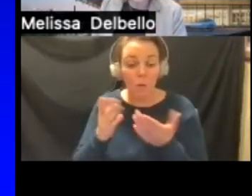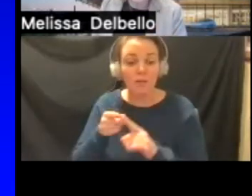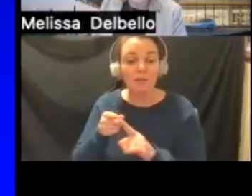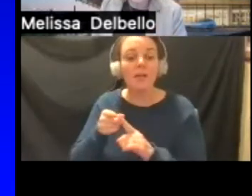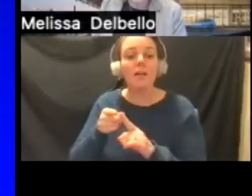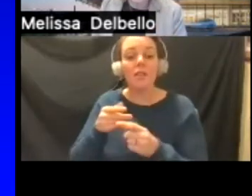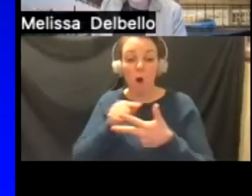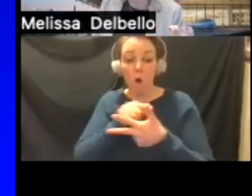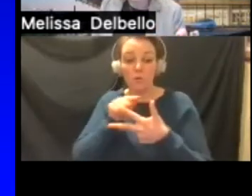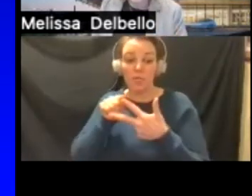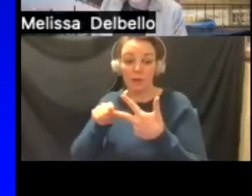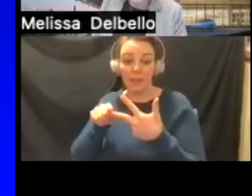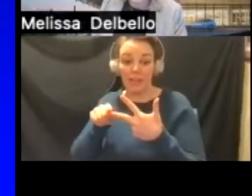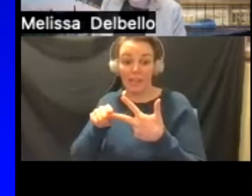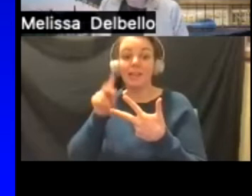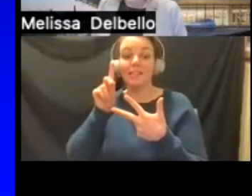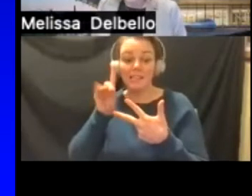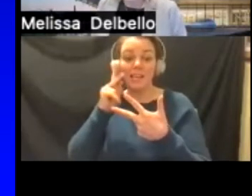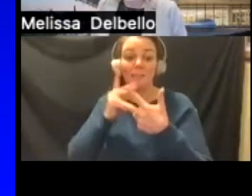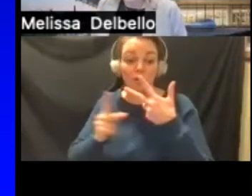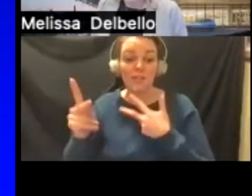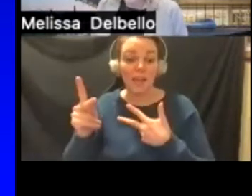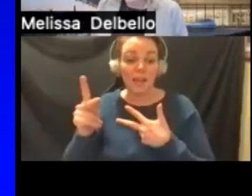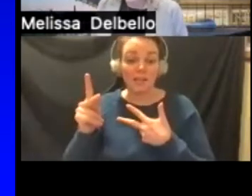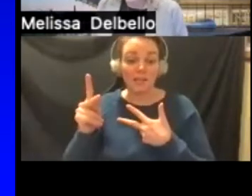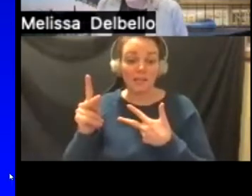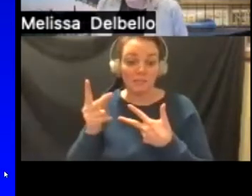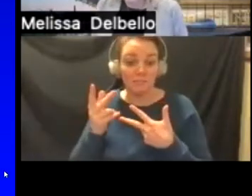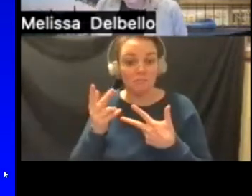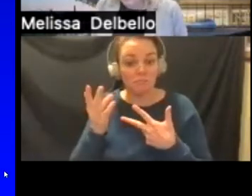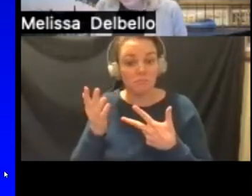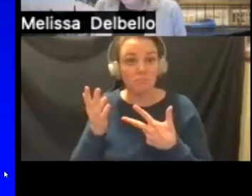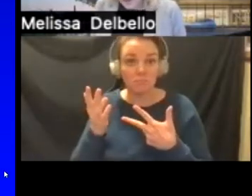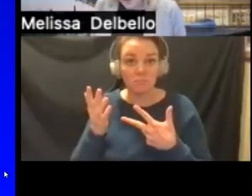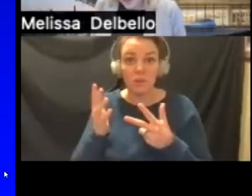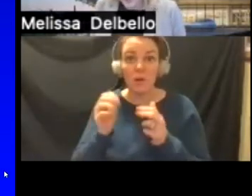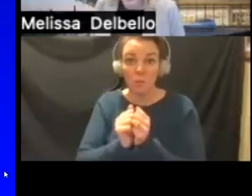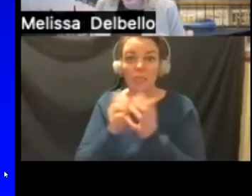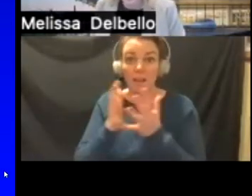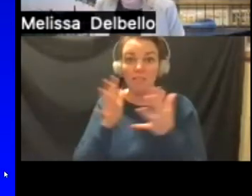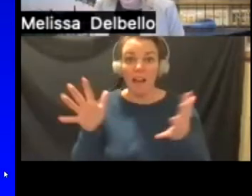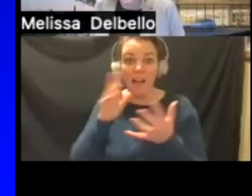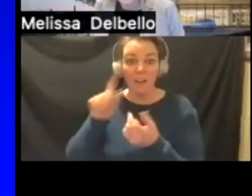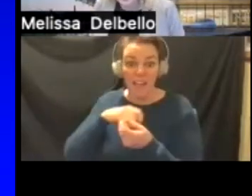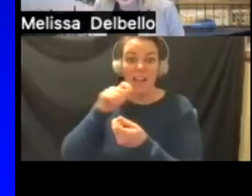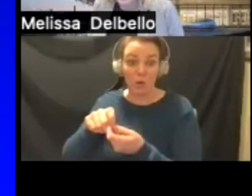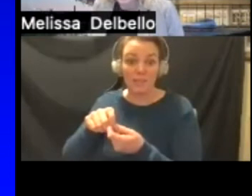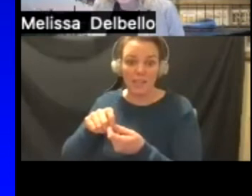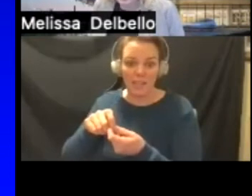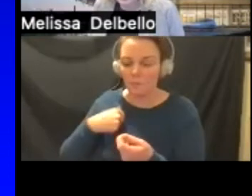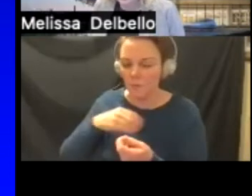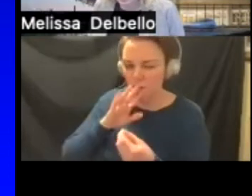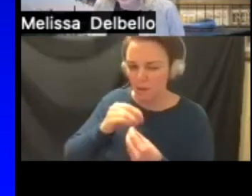3 neurochemicals predict with a lot of accuracy, as we'll talk about in a